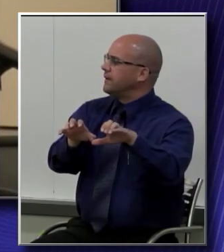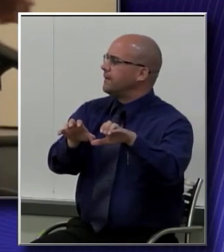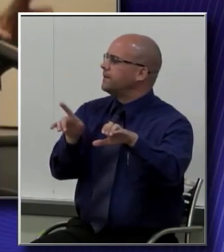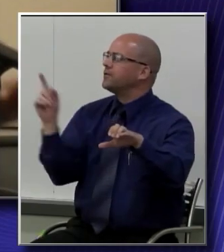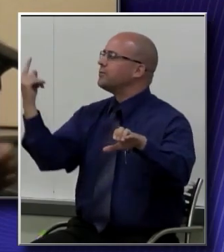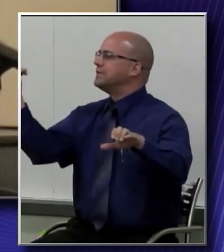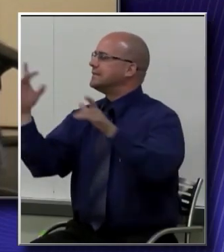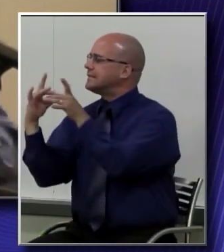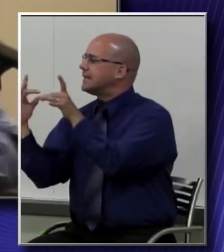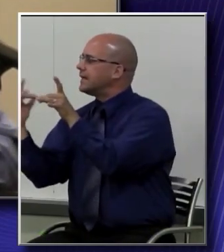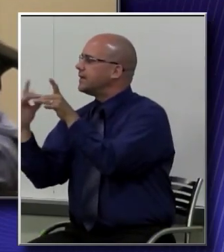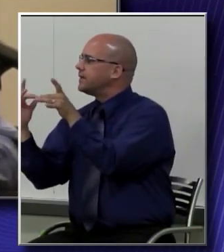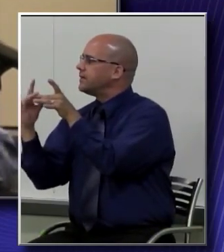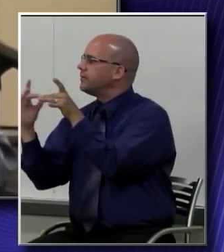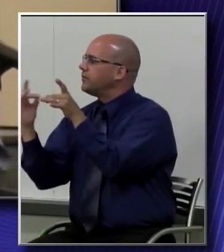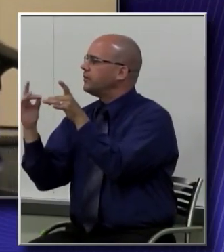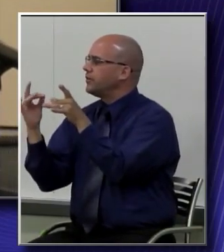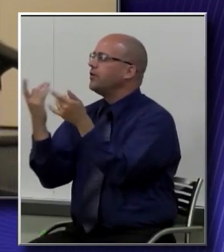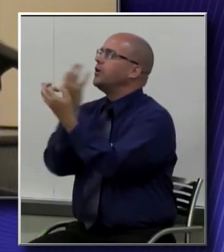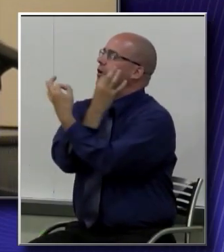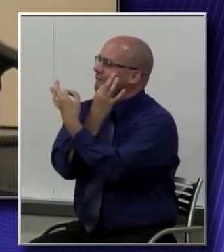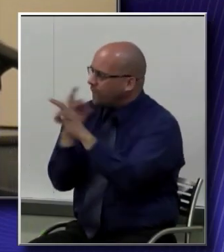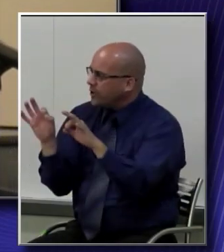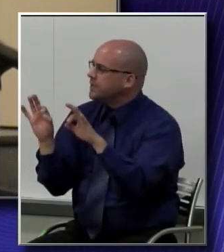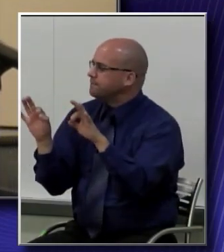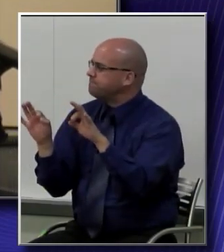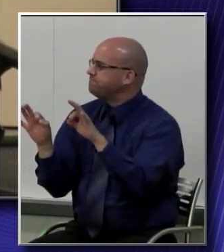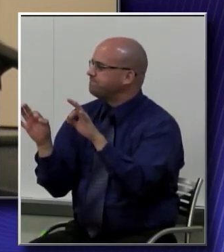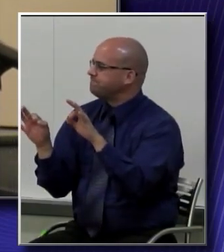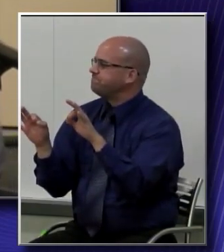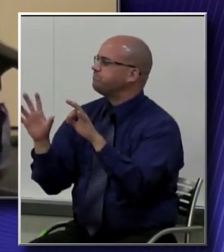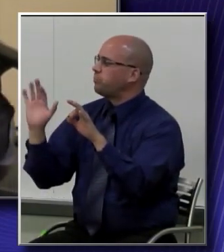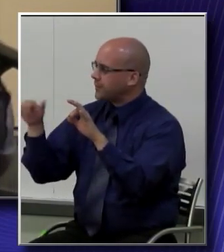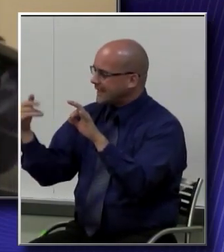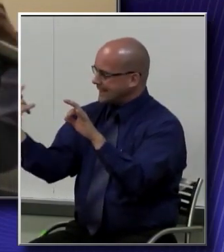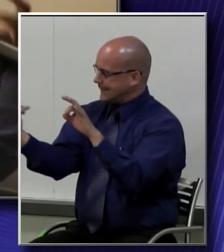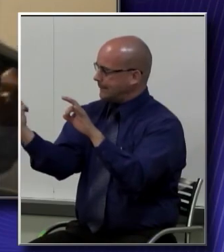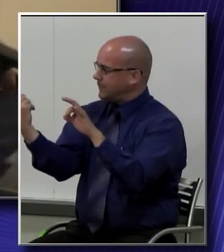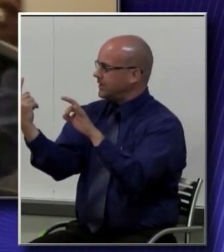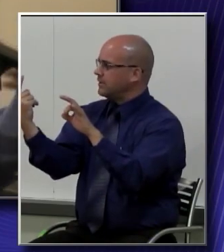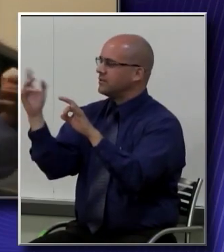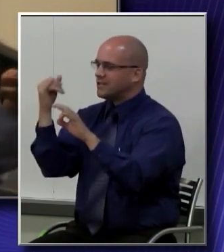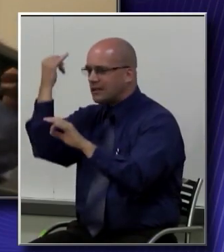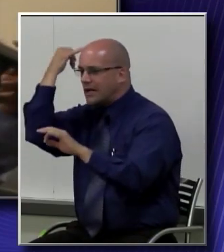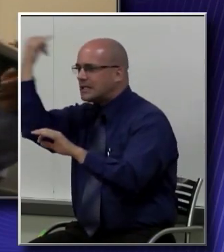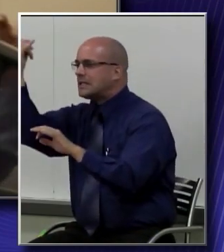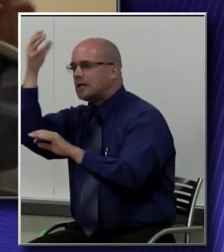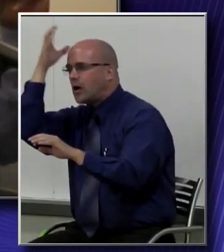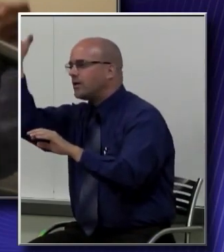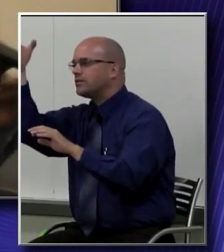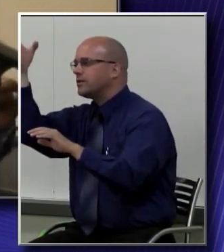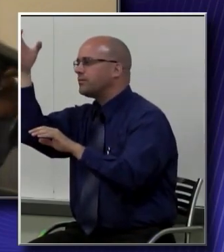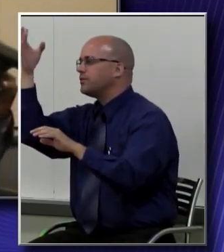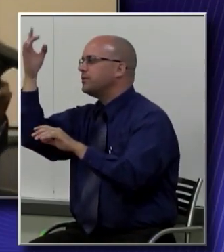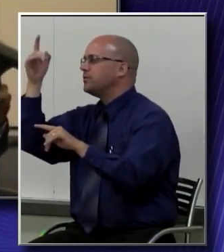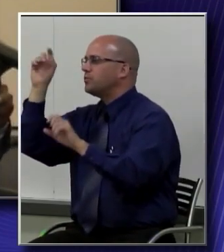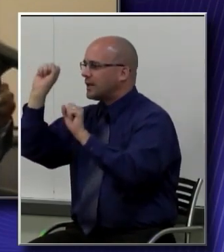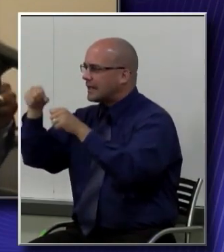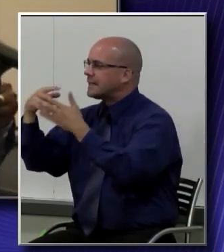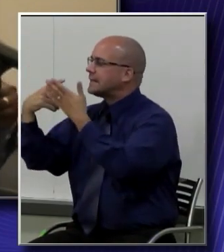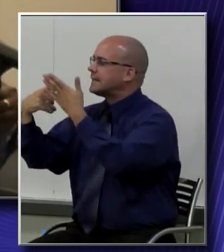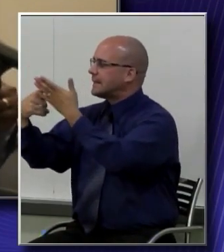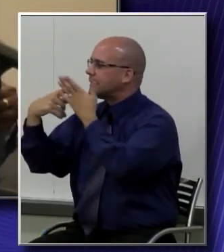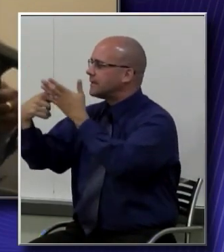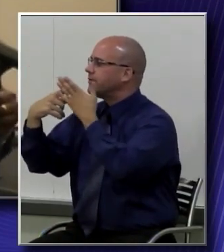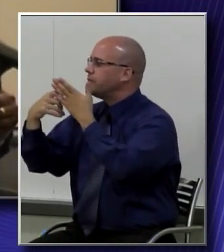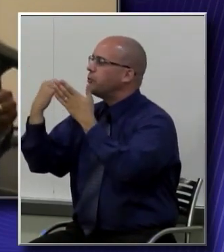the academic freedom and shared governance. That's something, that's an idea, concept we kind of talk about it. When we talk